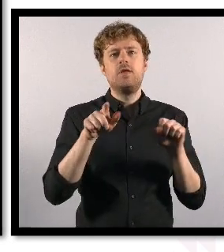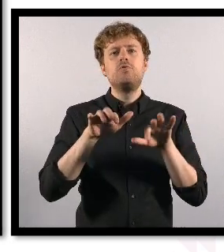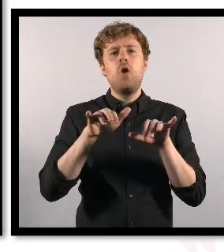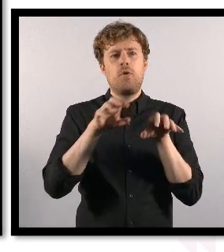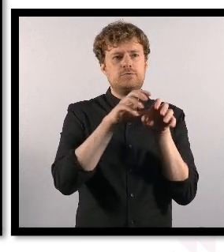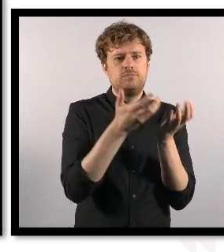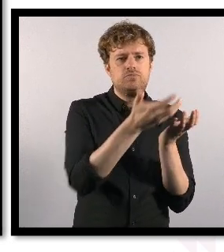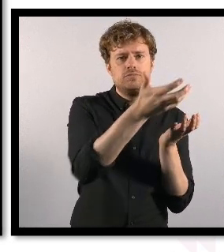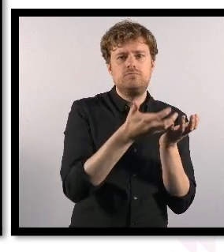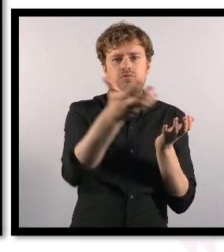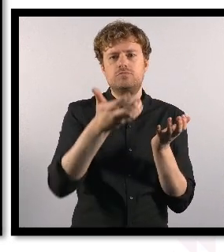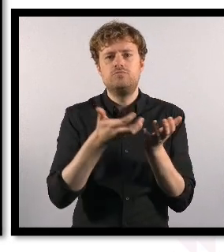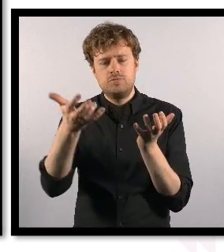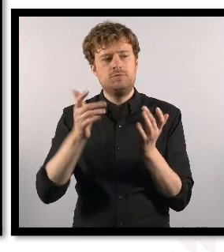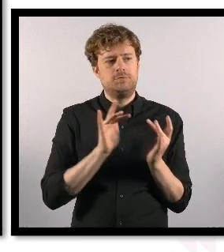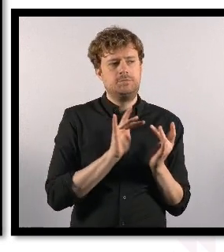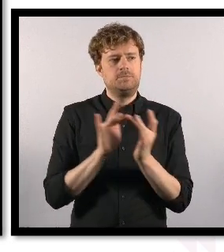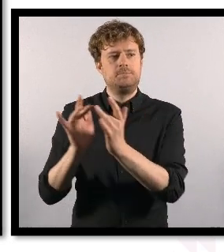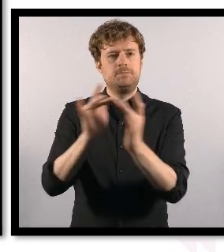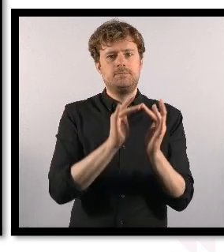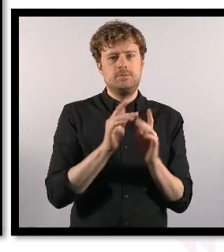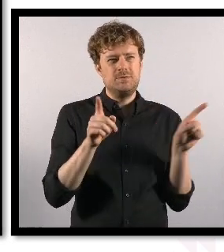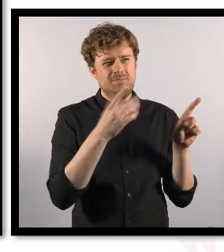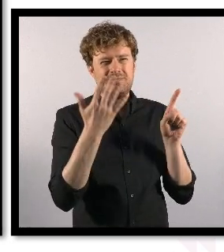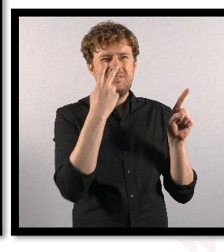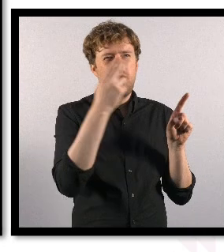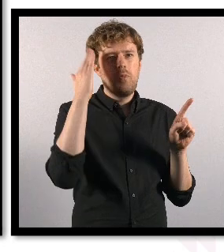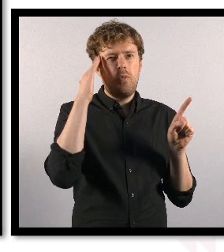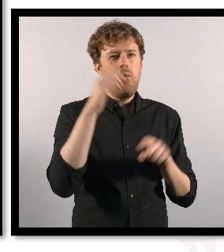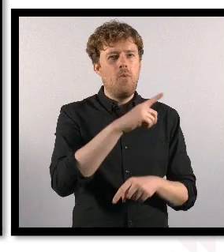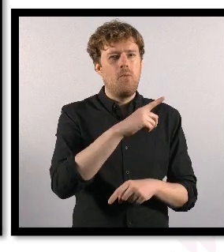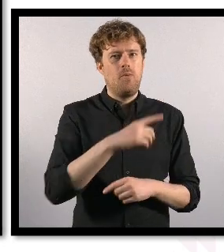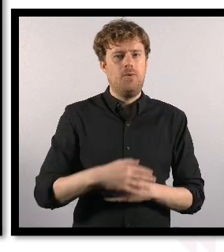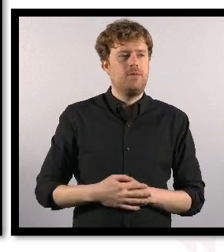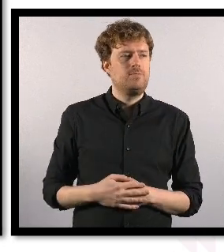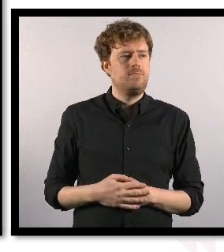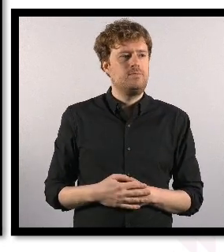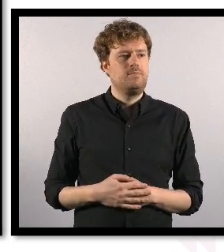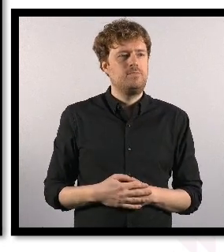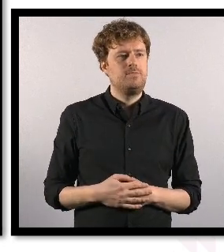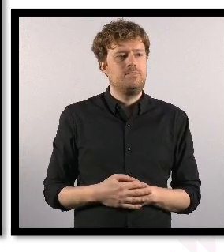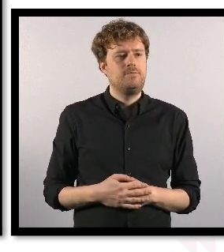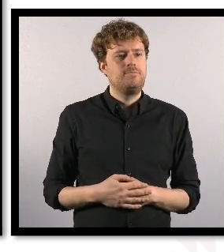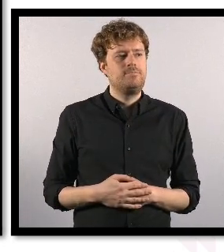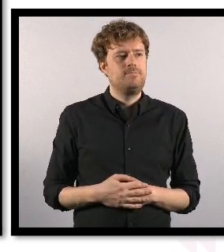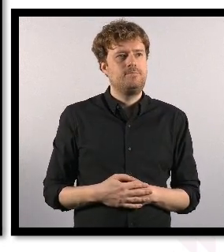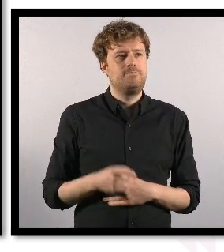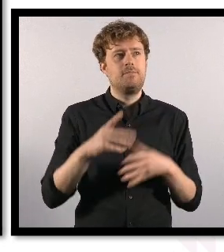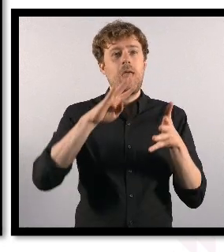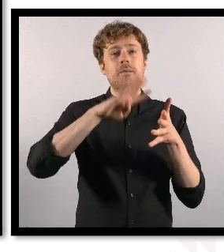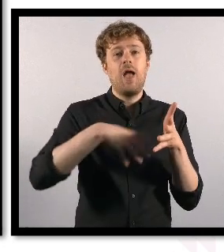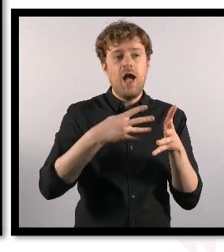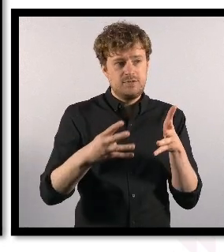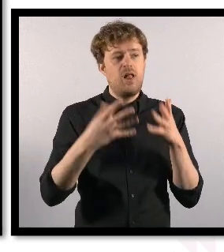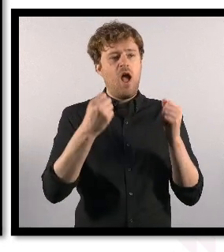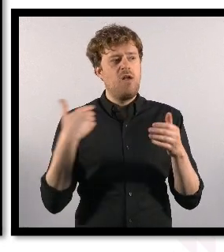a lot like the same kinds of patterns that we've already solved with Kubernetes, which is awesome.